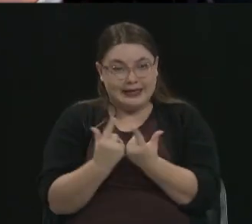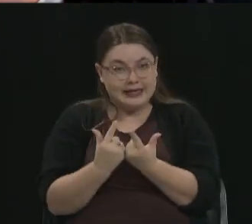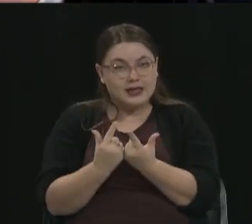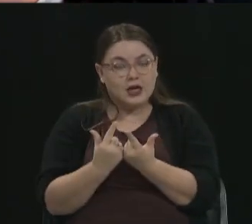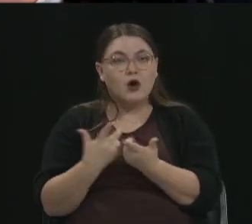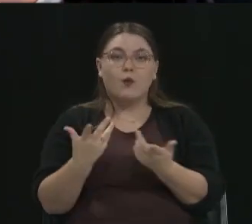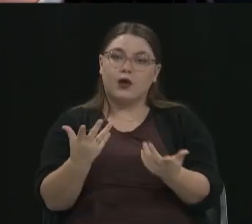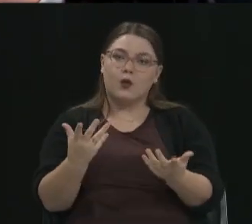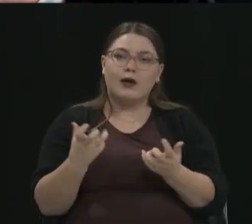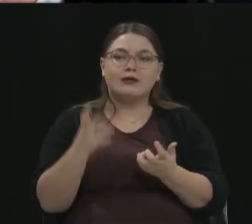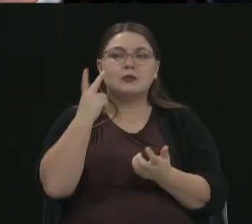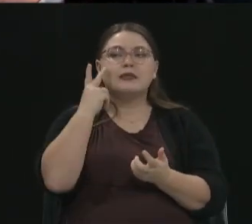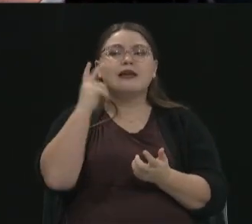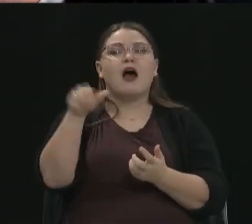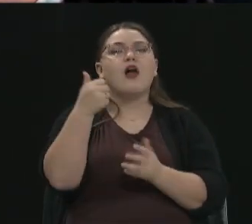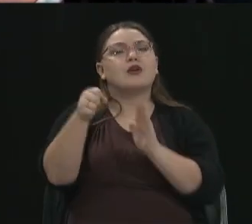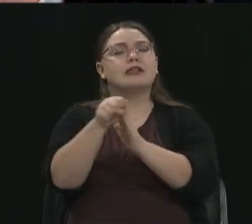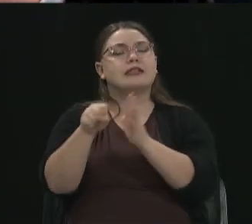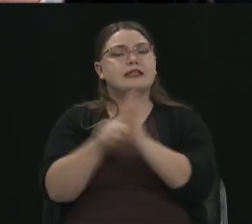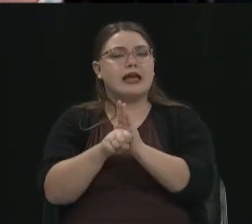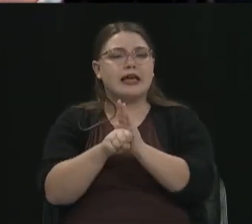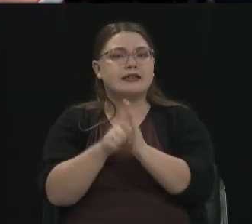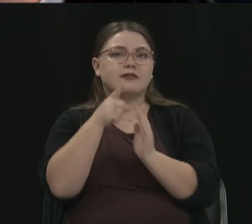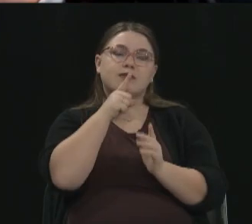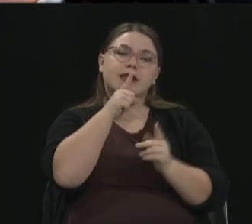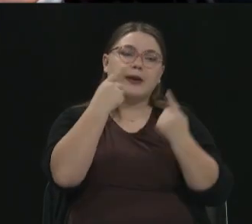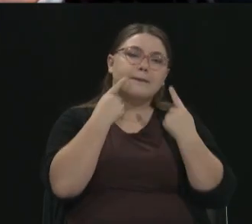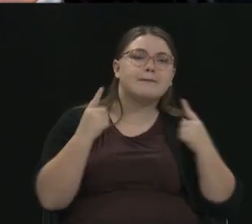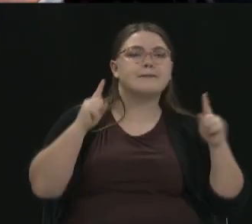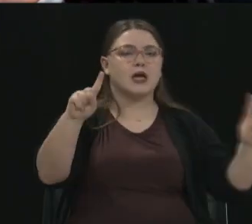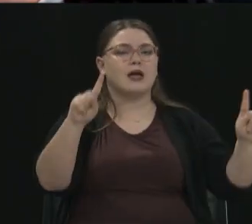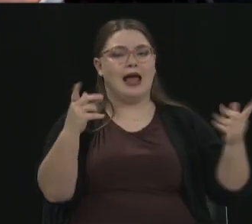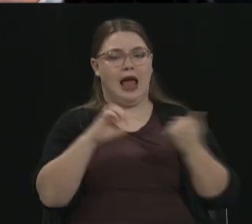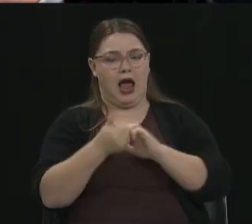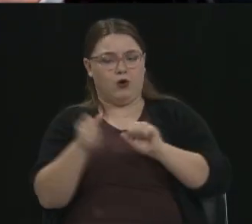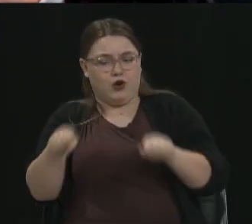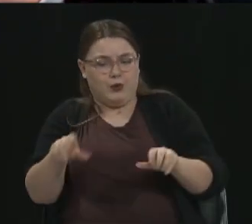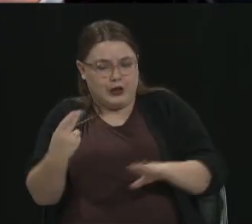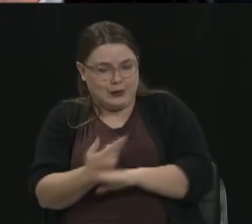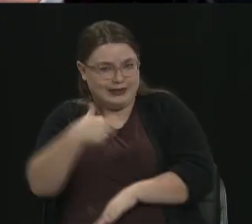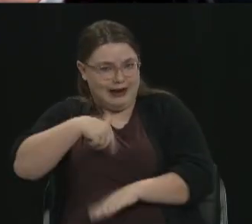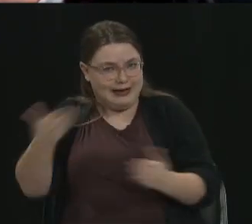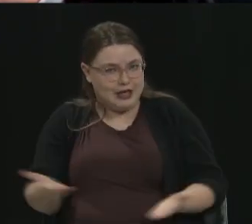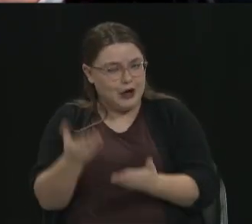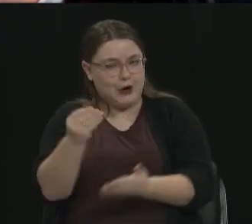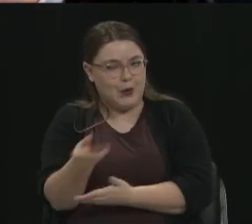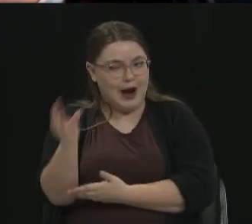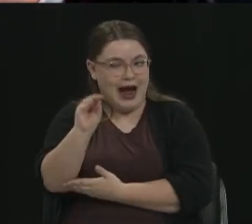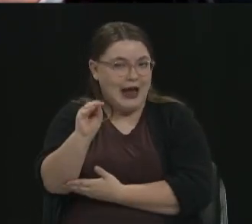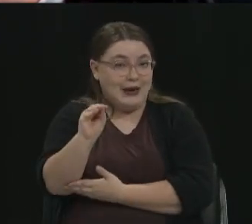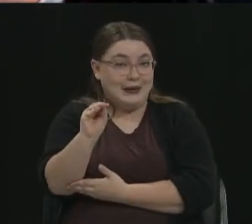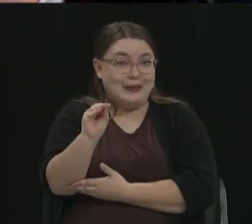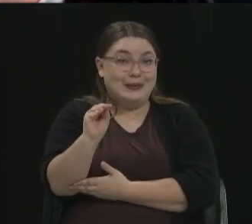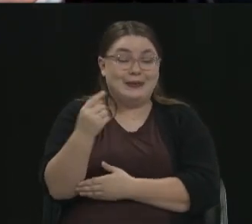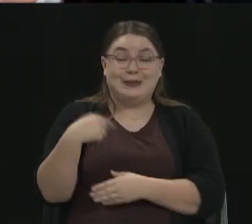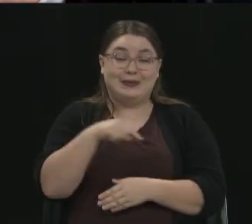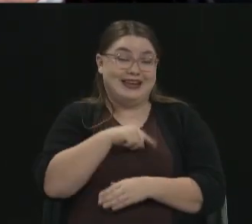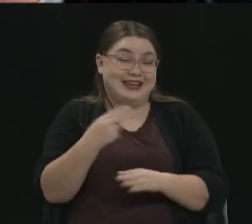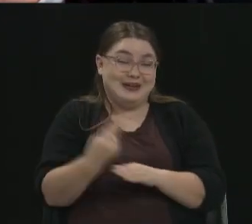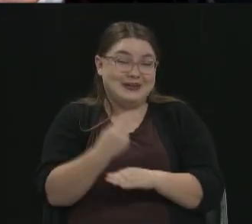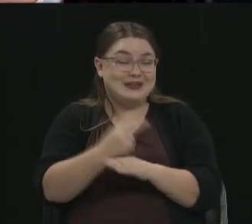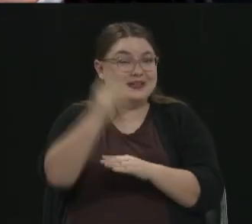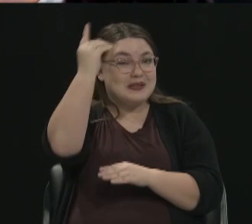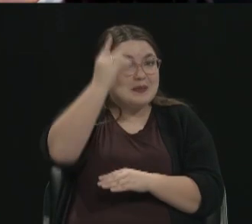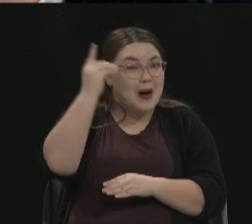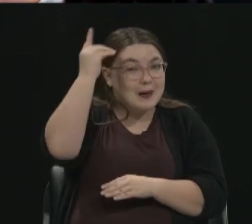are other states doing that could help us to do what we do better. And from our perspective, we do democracy, and we want to make sure